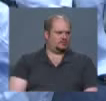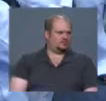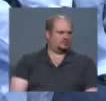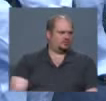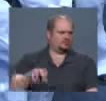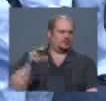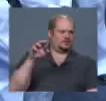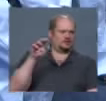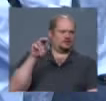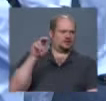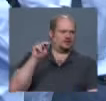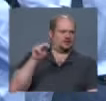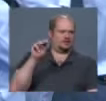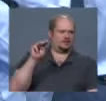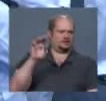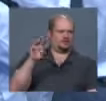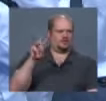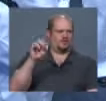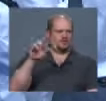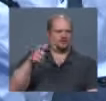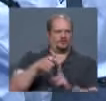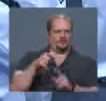MNC Walters from Tyler, Texas.